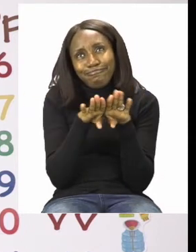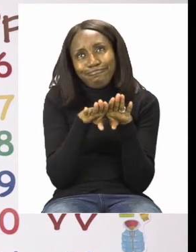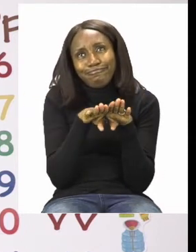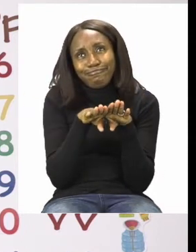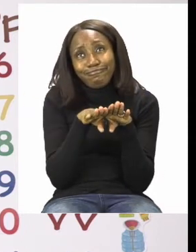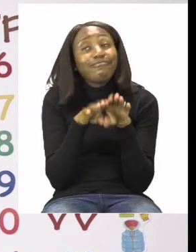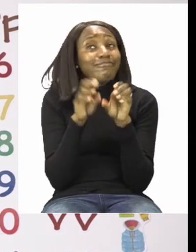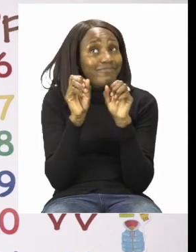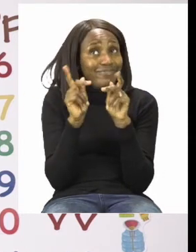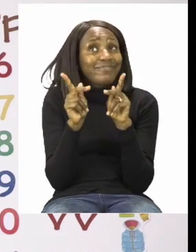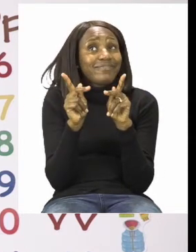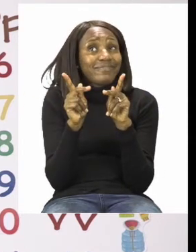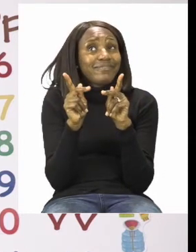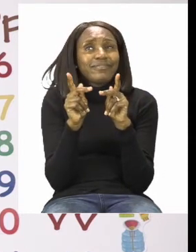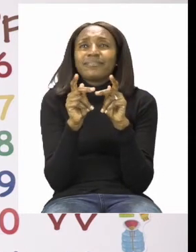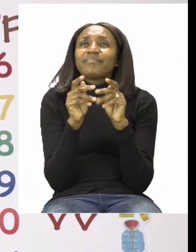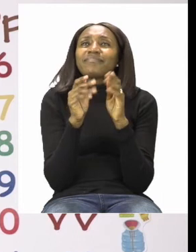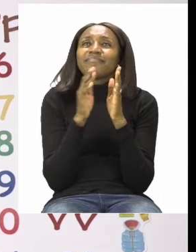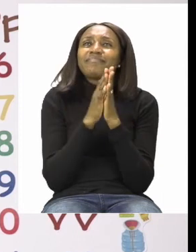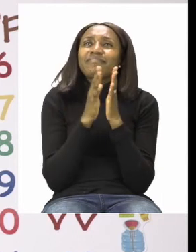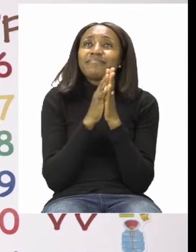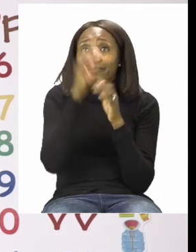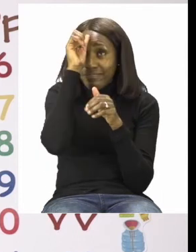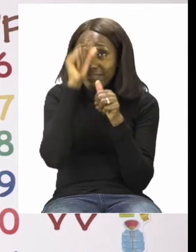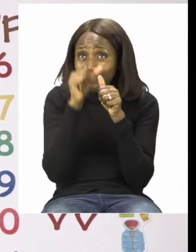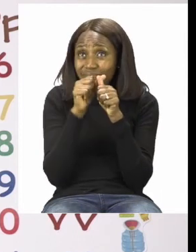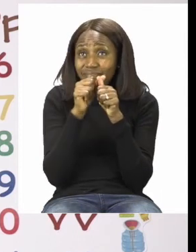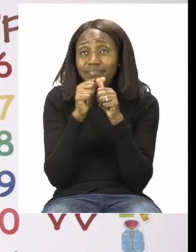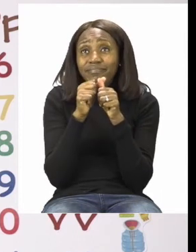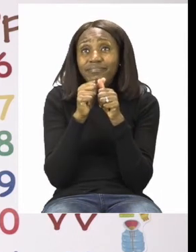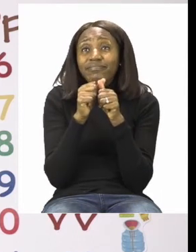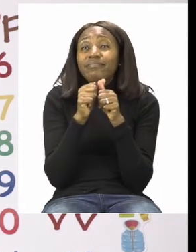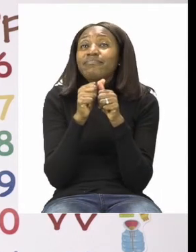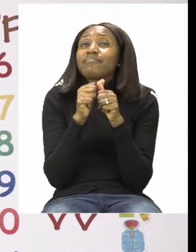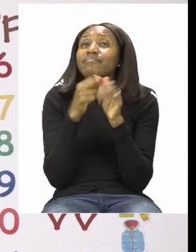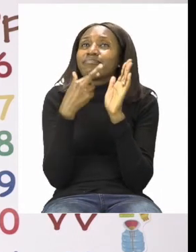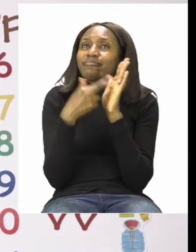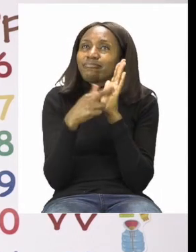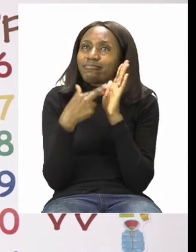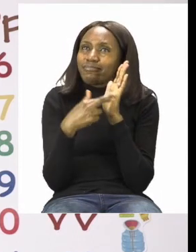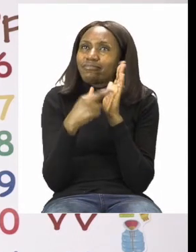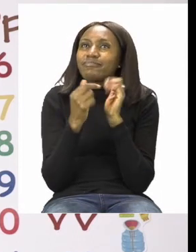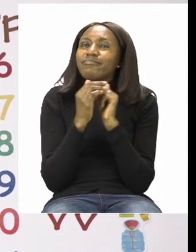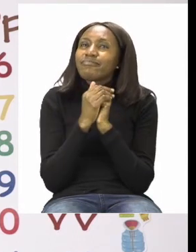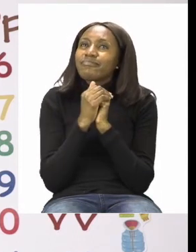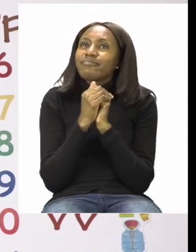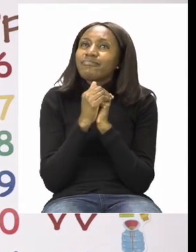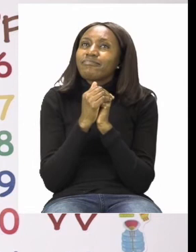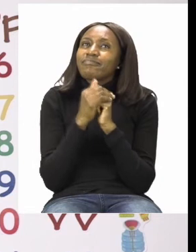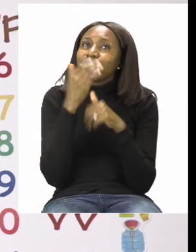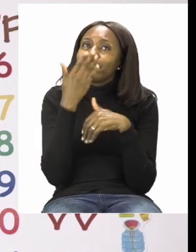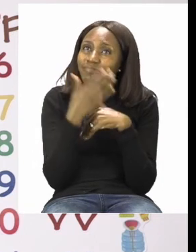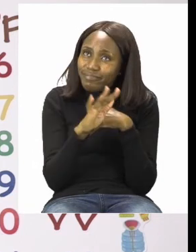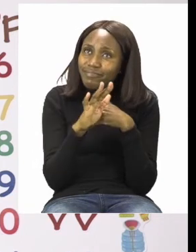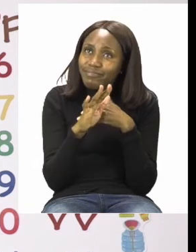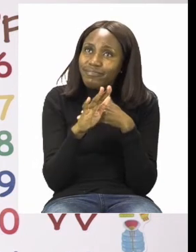alone. Don't forget our rules when we are tracing. When you're done with that, you can move on to